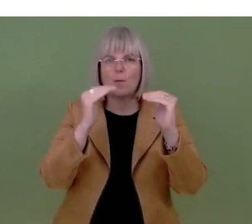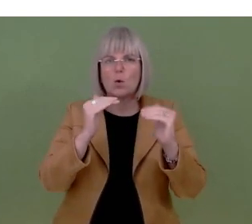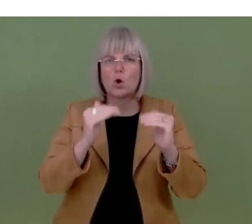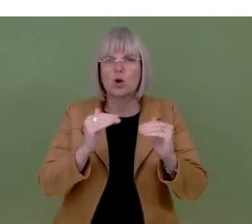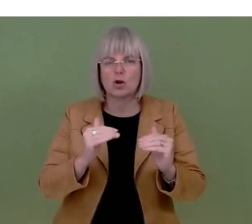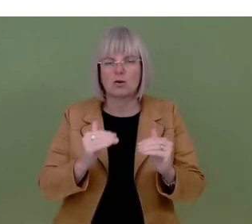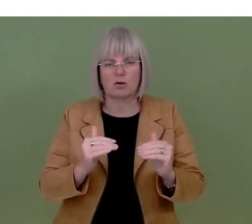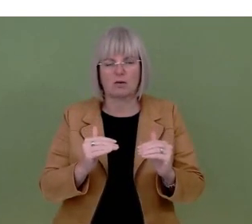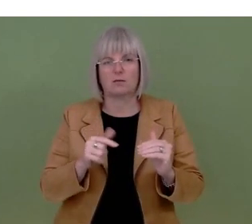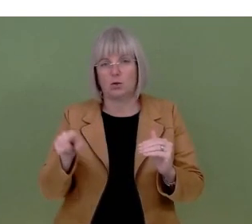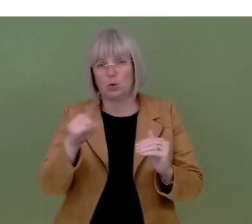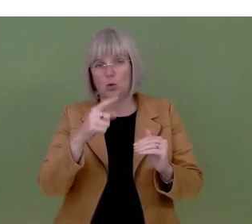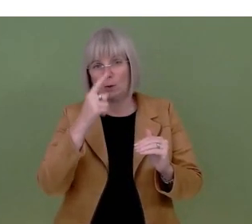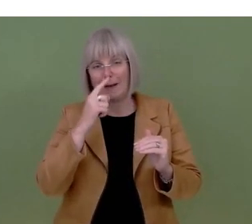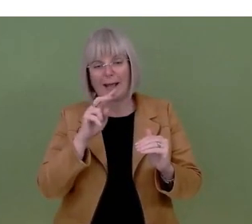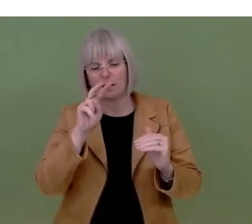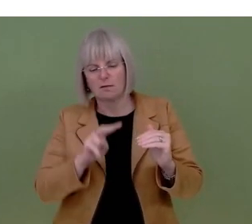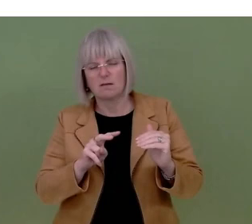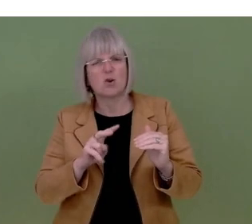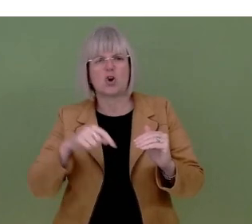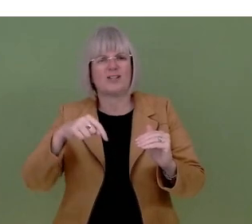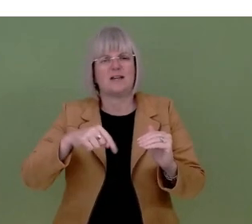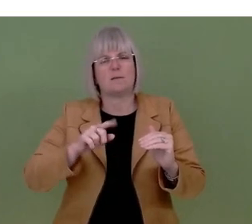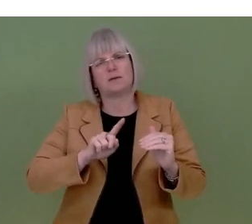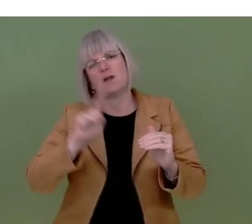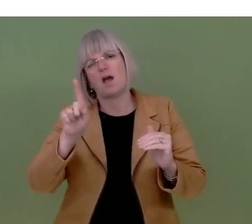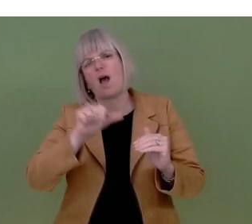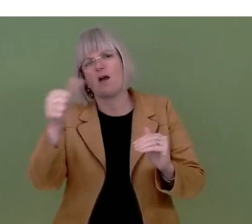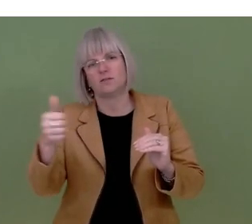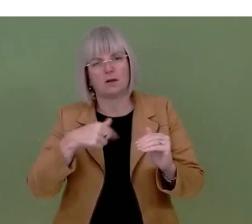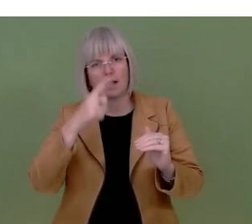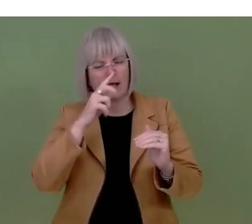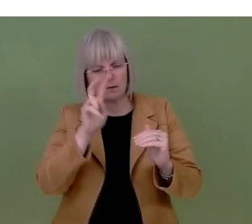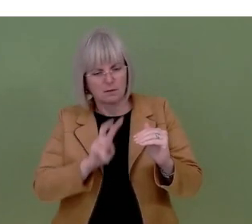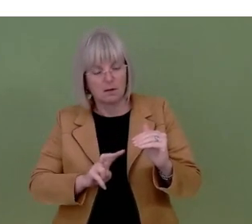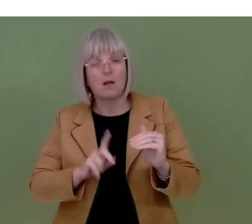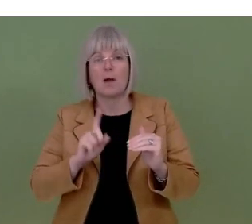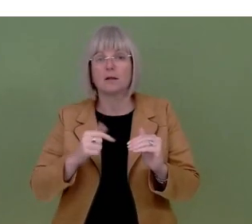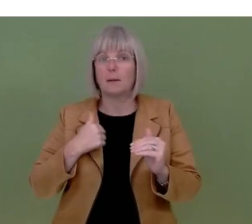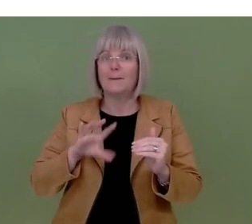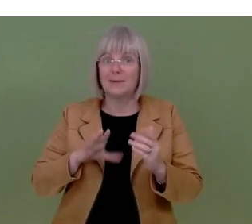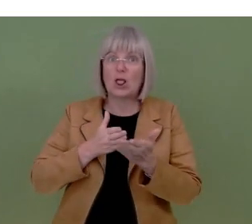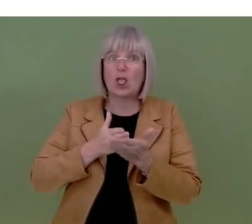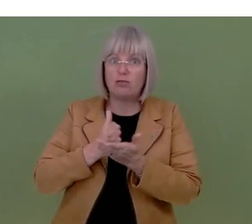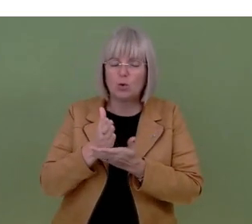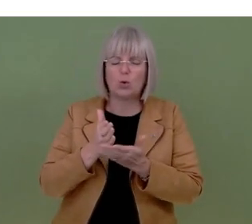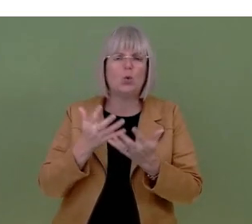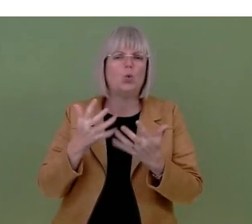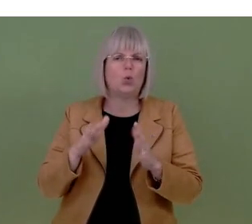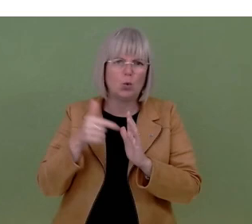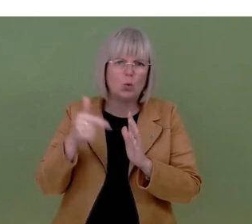outside of this session. But we went through an extensive consultation process with a range of professionals,